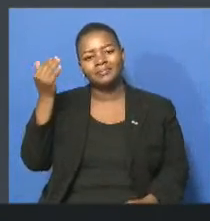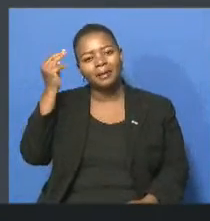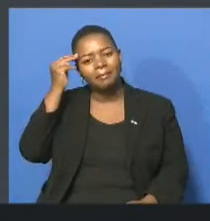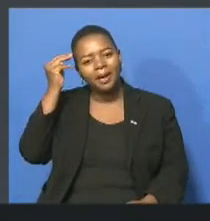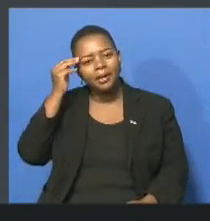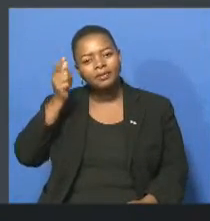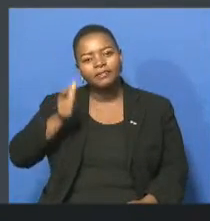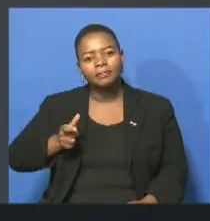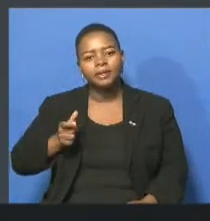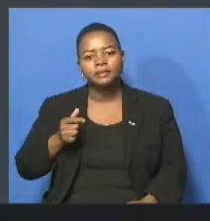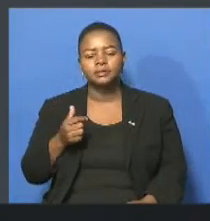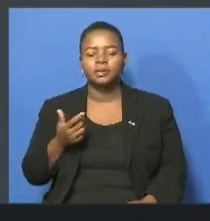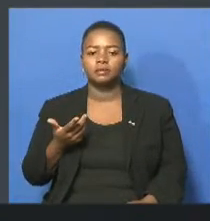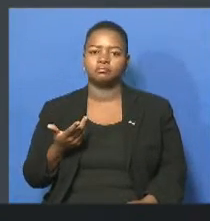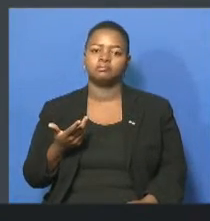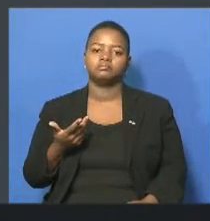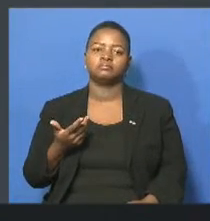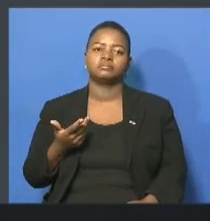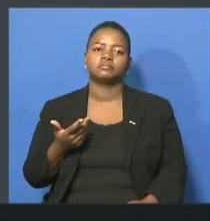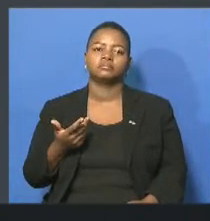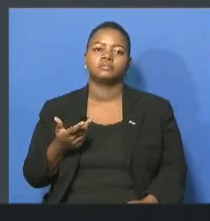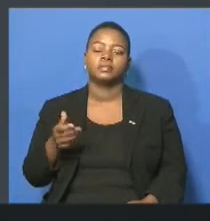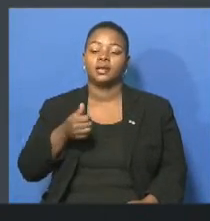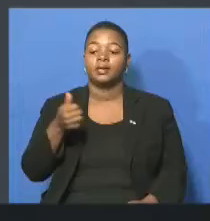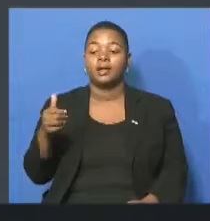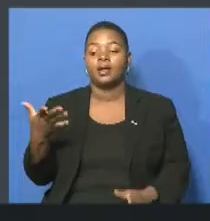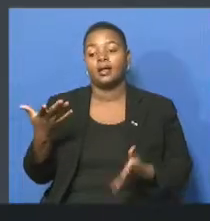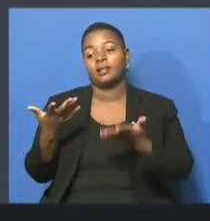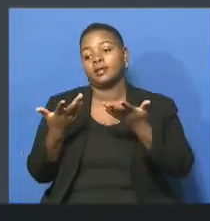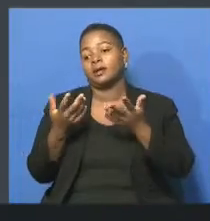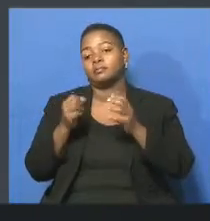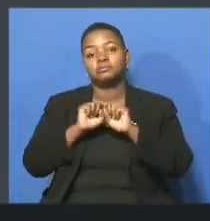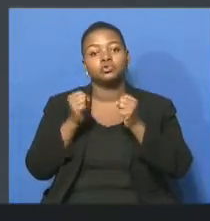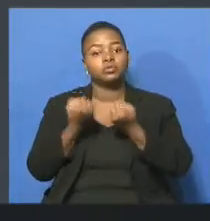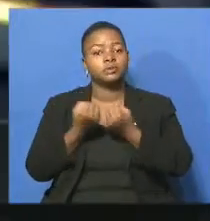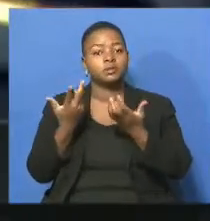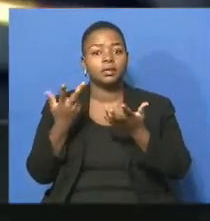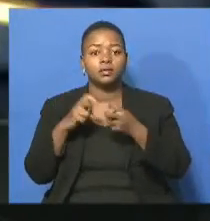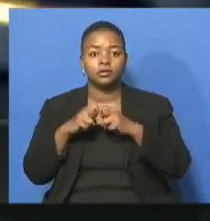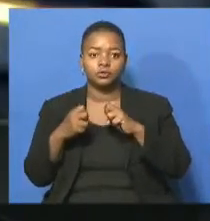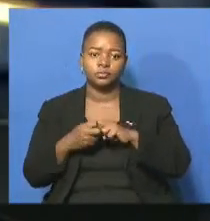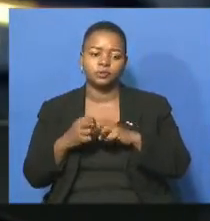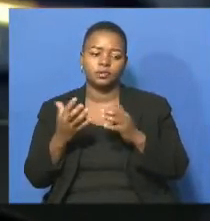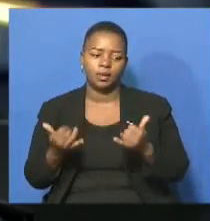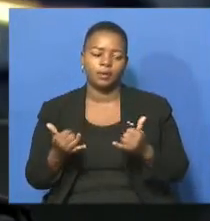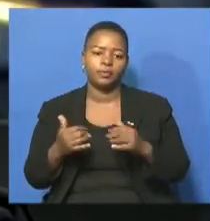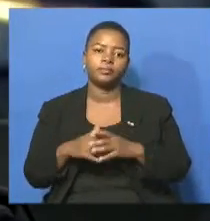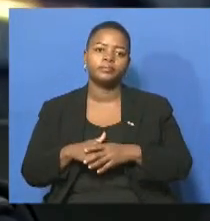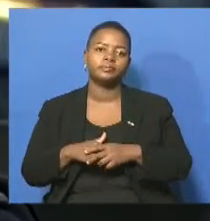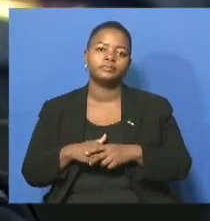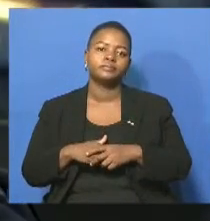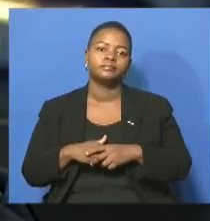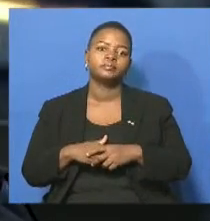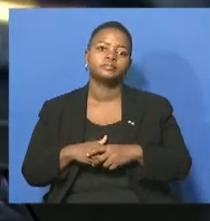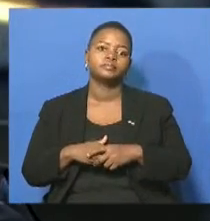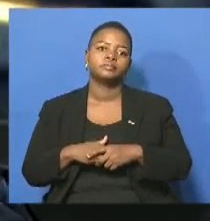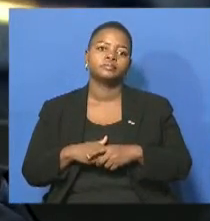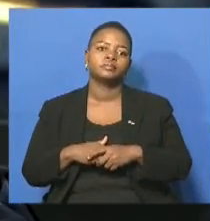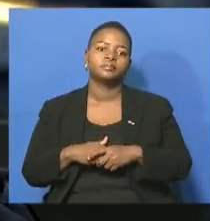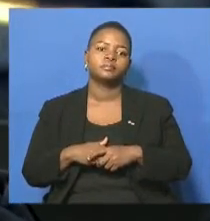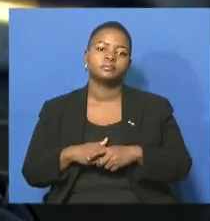individual and other psychosocial factors. Now, if you will excuse